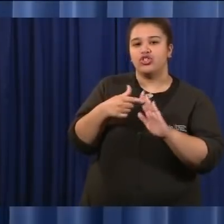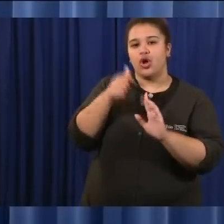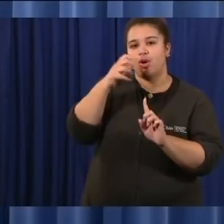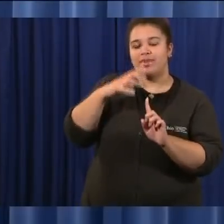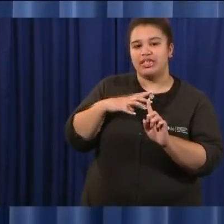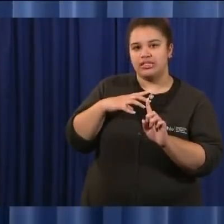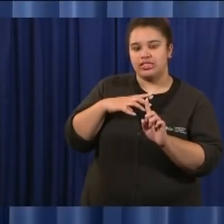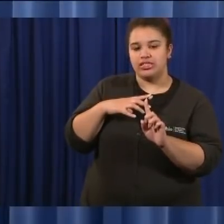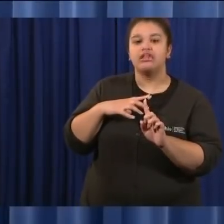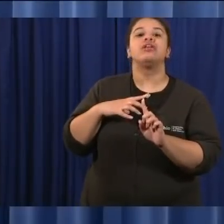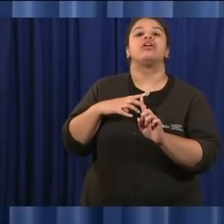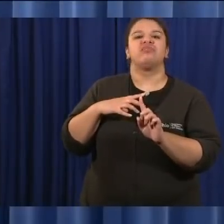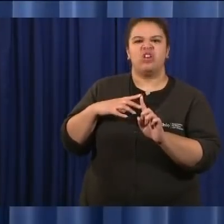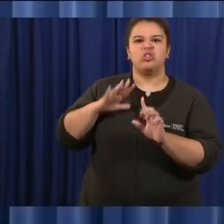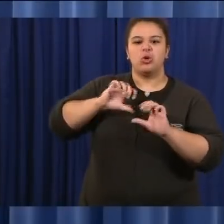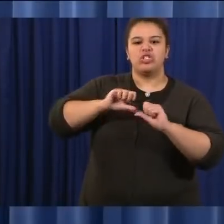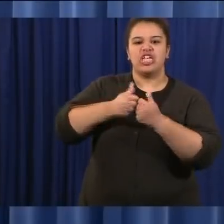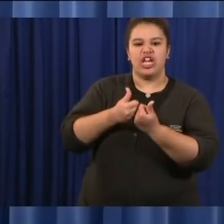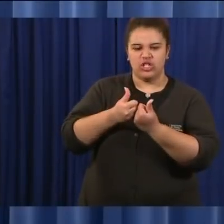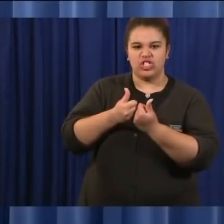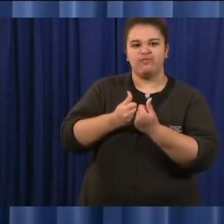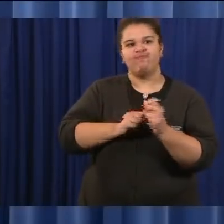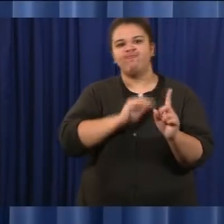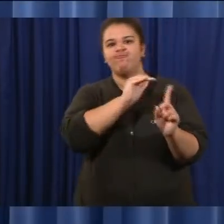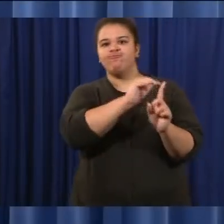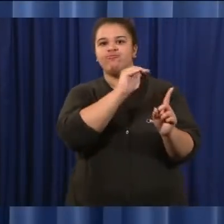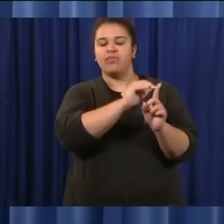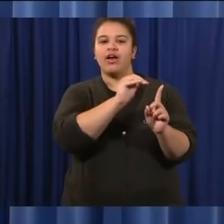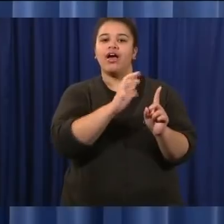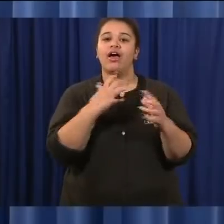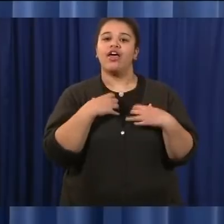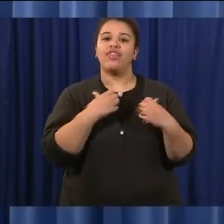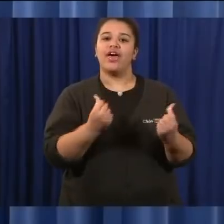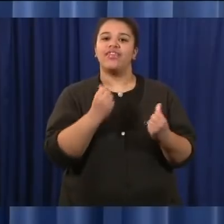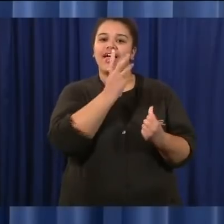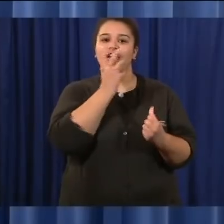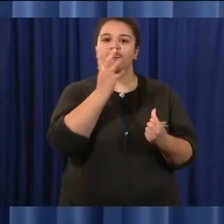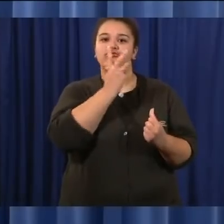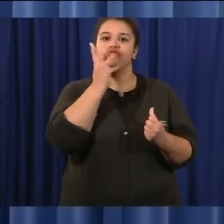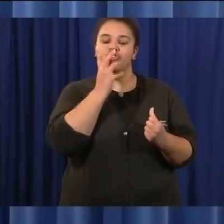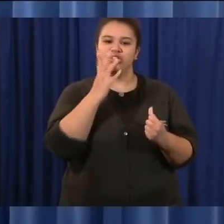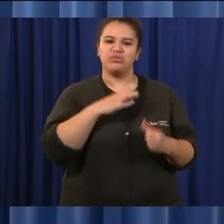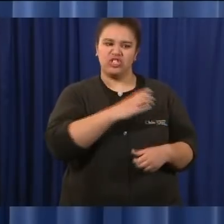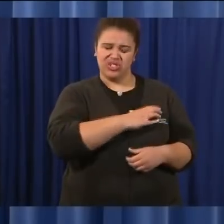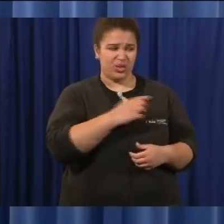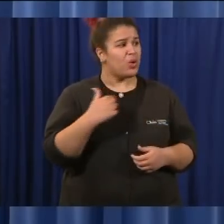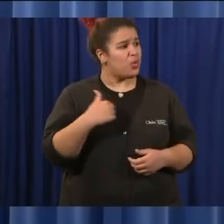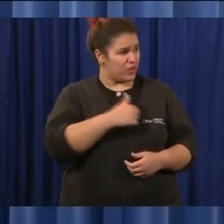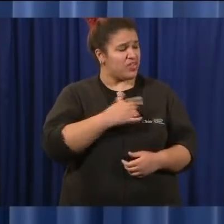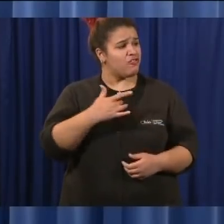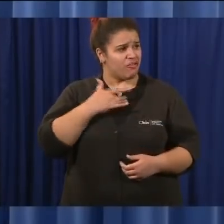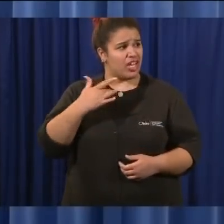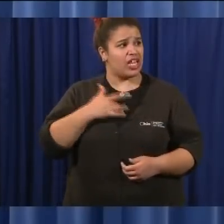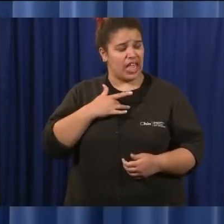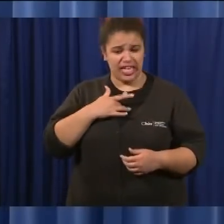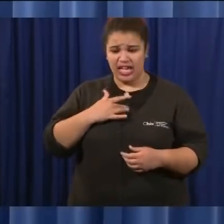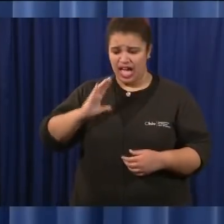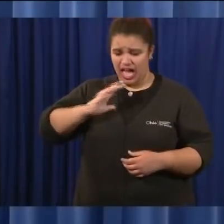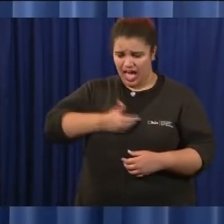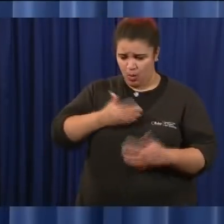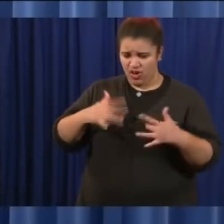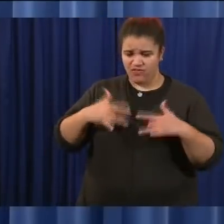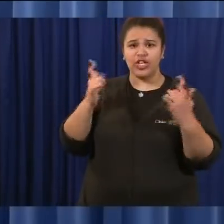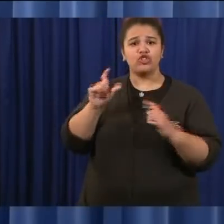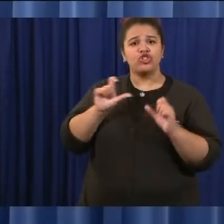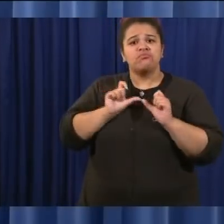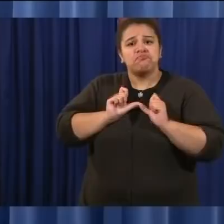the House Agriculture Committee that they thought they should be allowed to go on with safety measures. In light of the state fair's cancellation today,